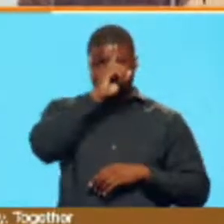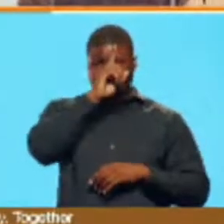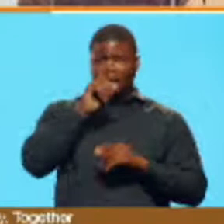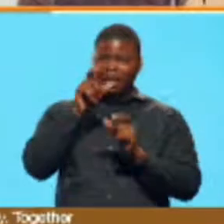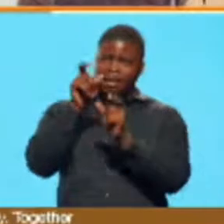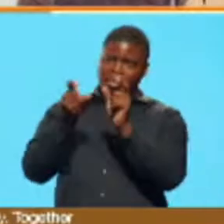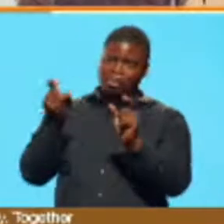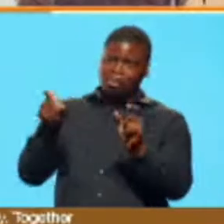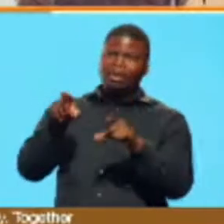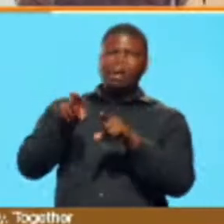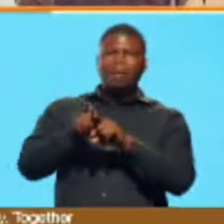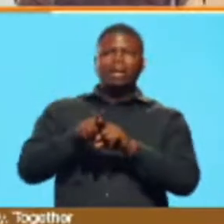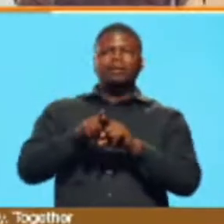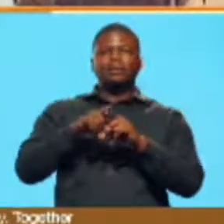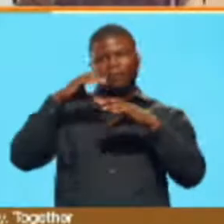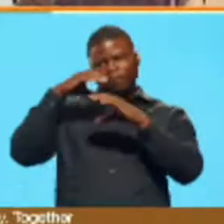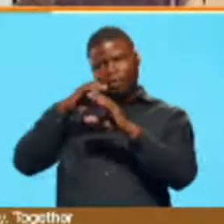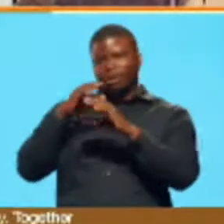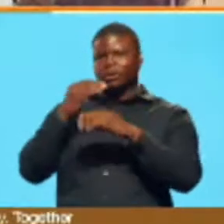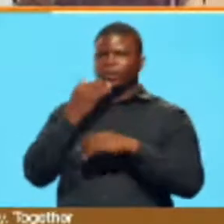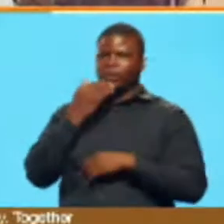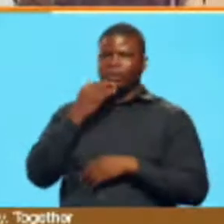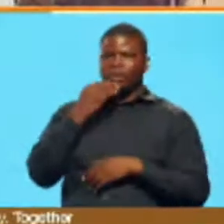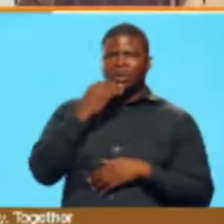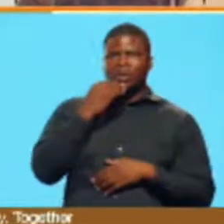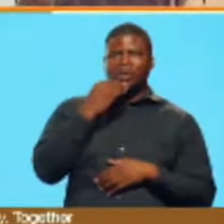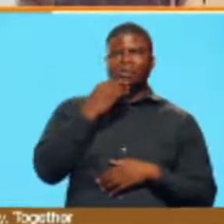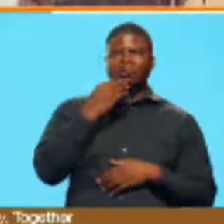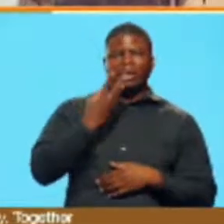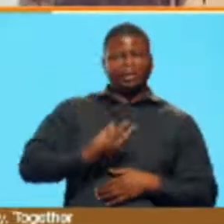young people from